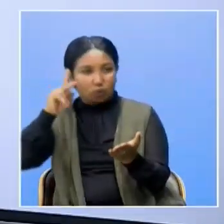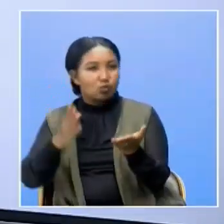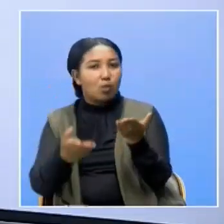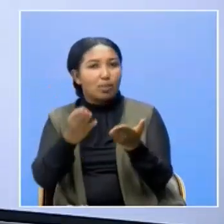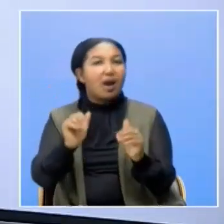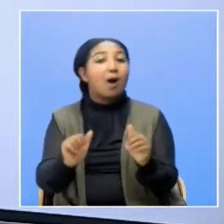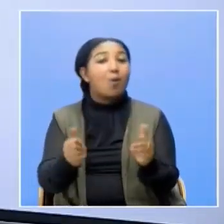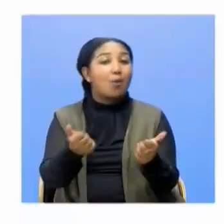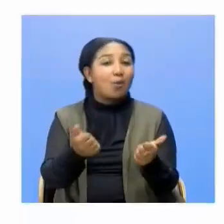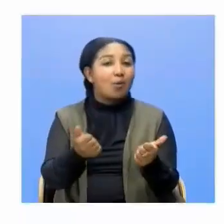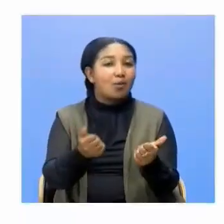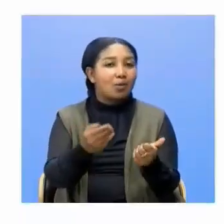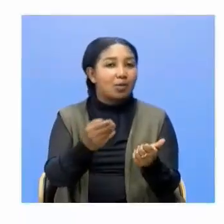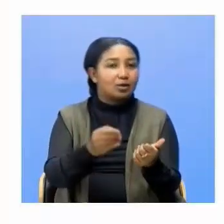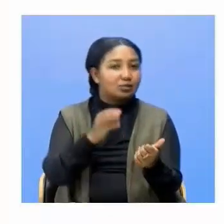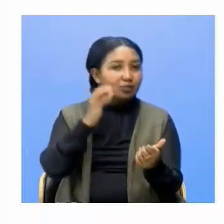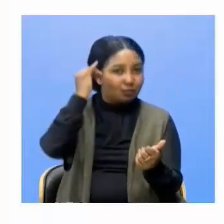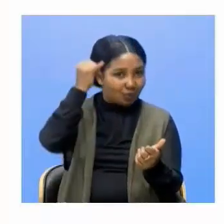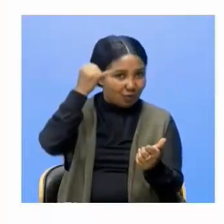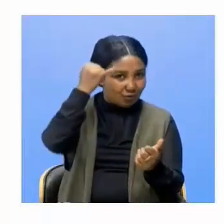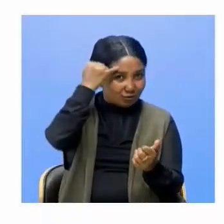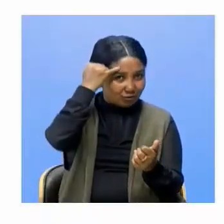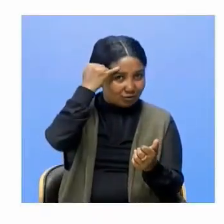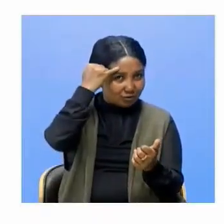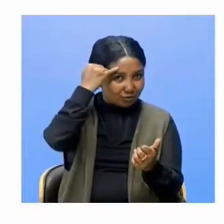say? John